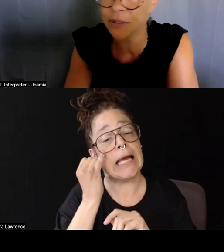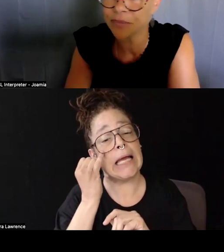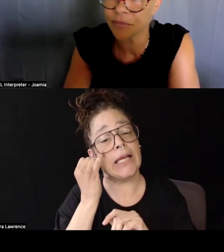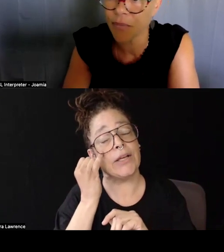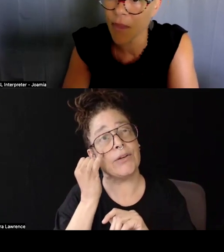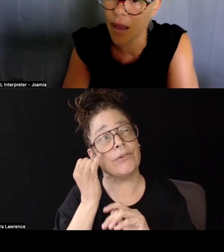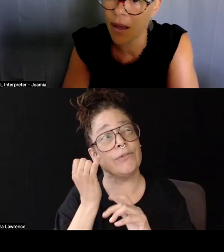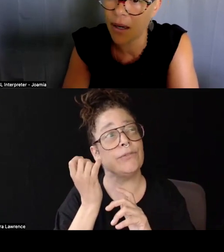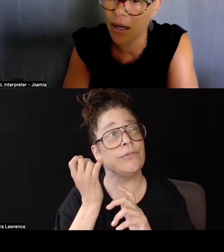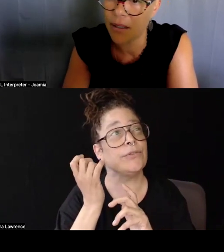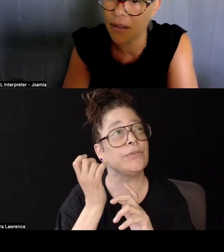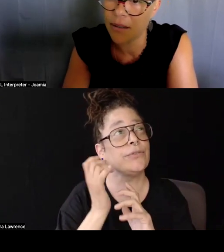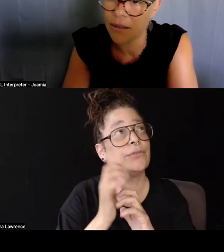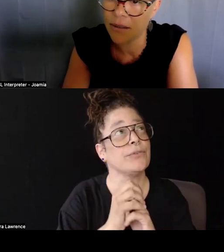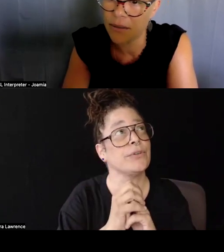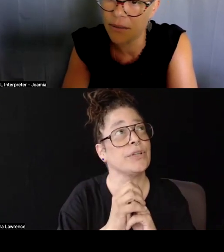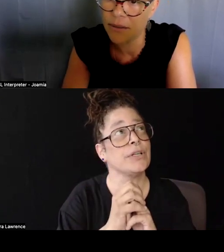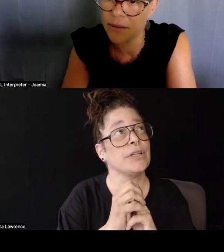Kwanzaa.